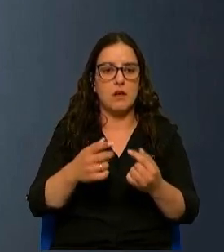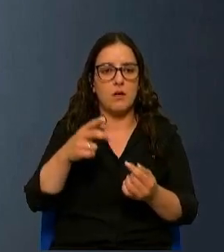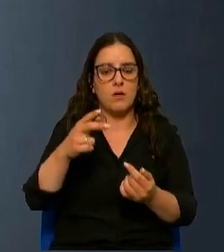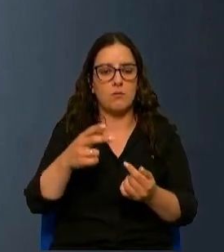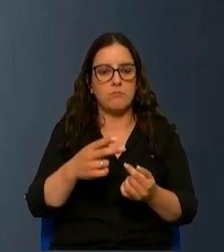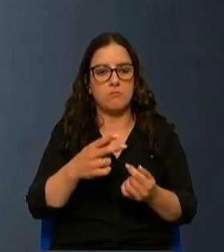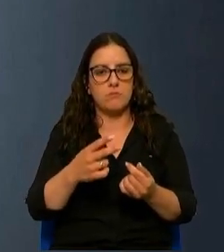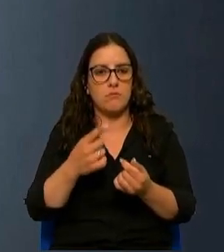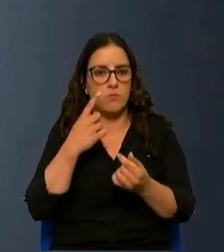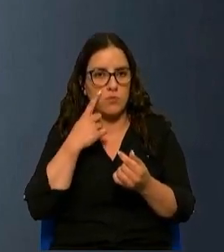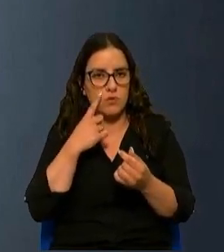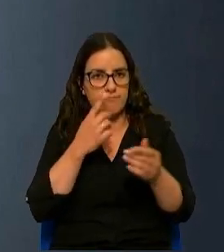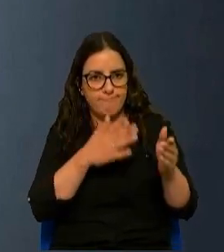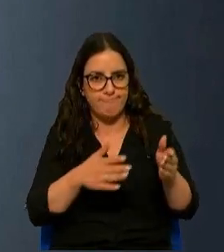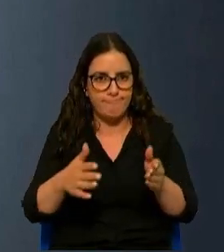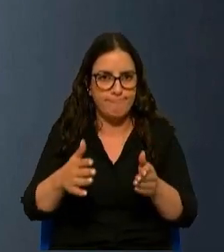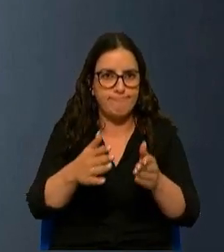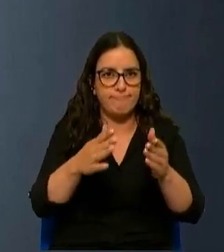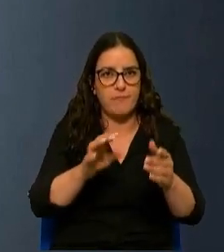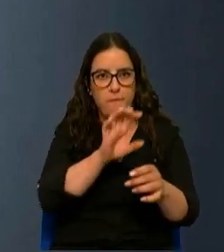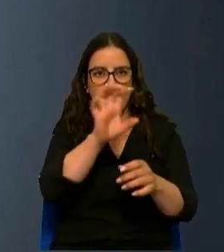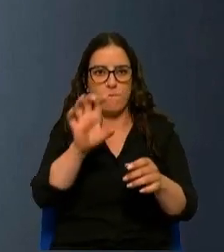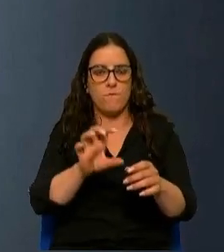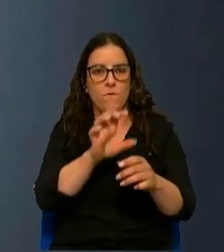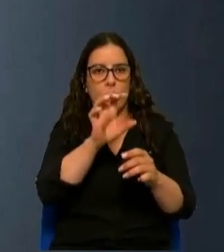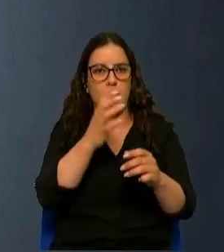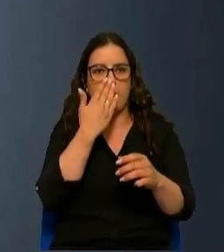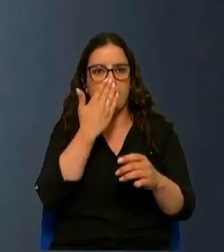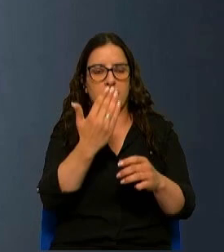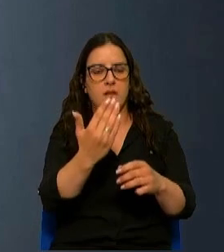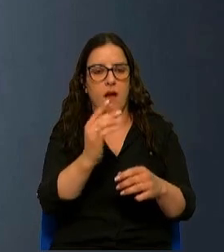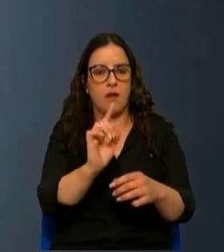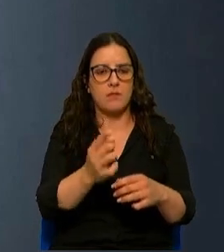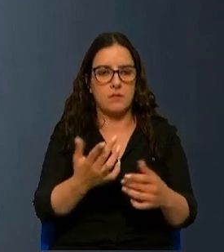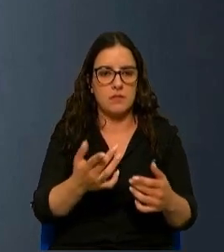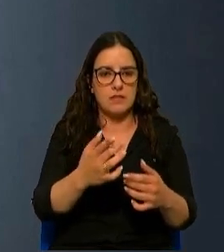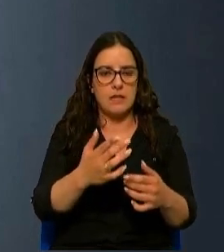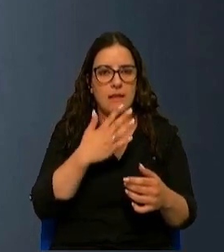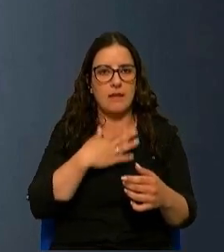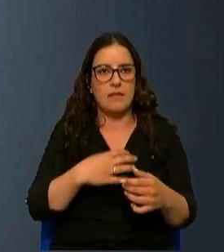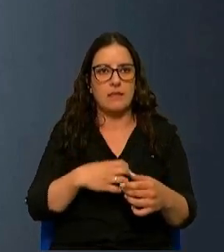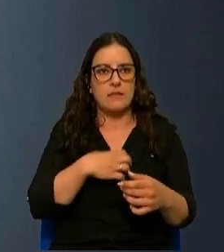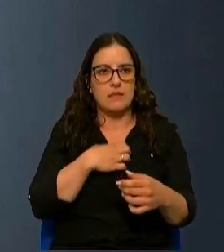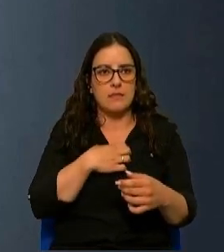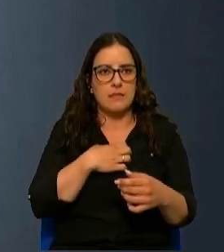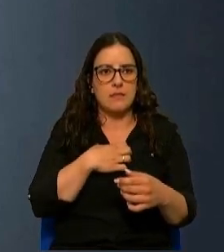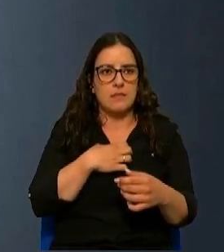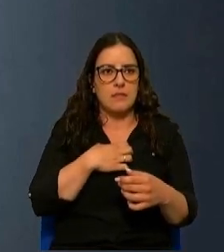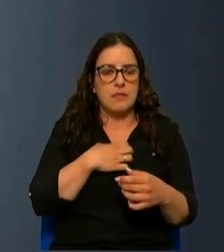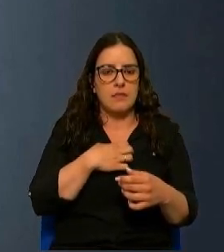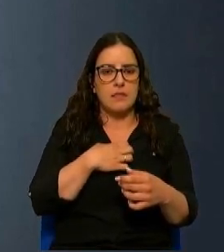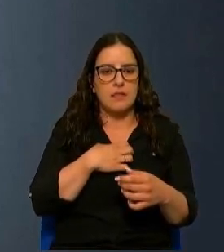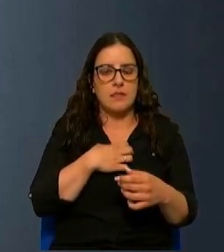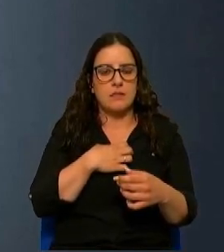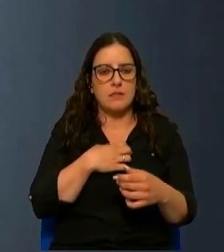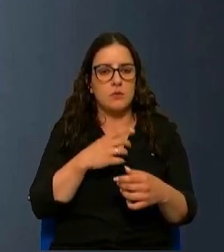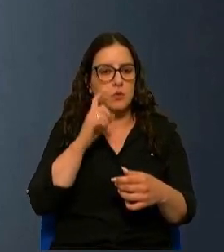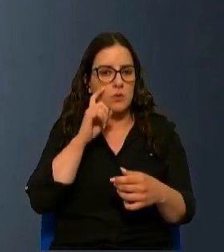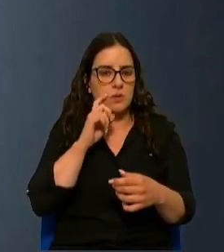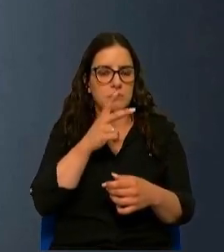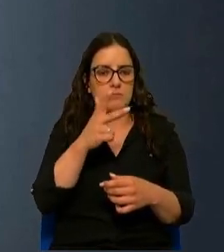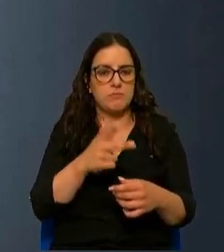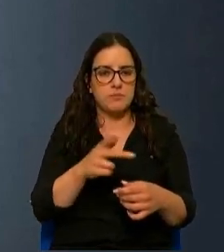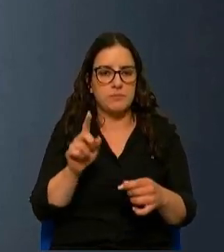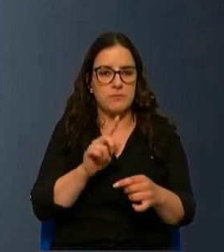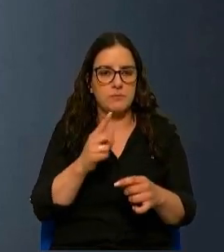different parts of the scene in front of it. And that gave us a false sense of security because as we've said, accuracy is not what we need.